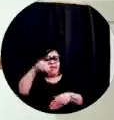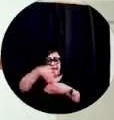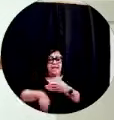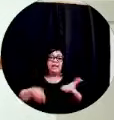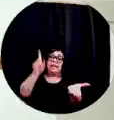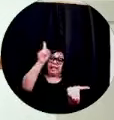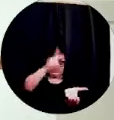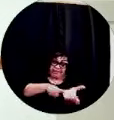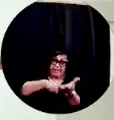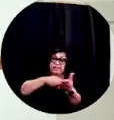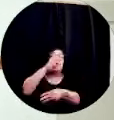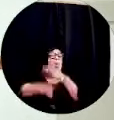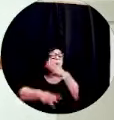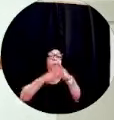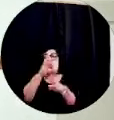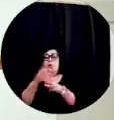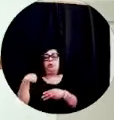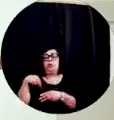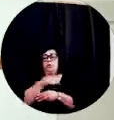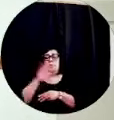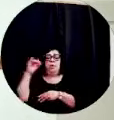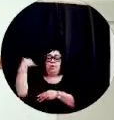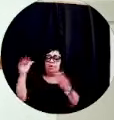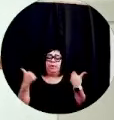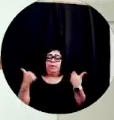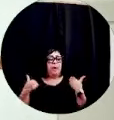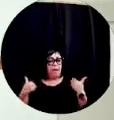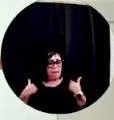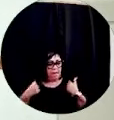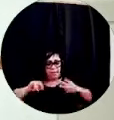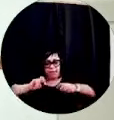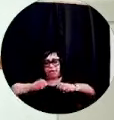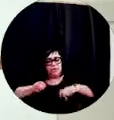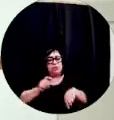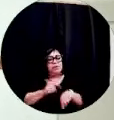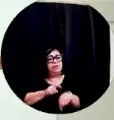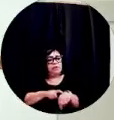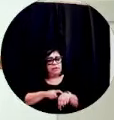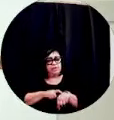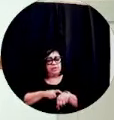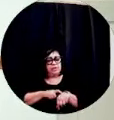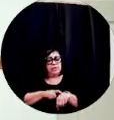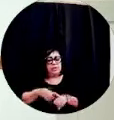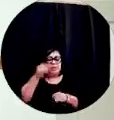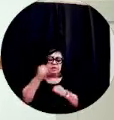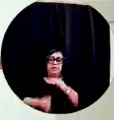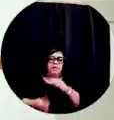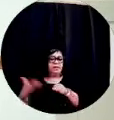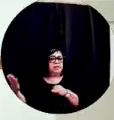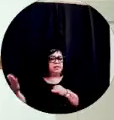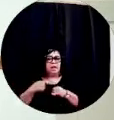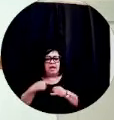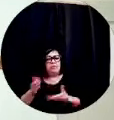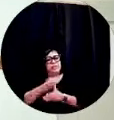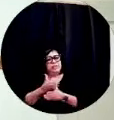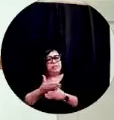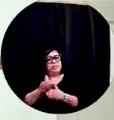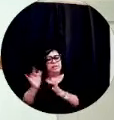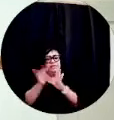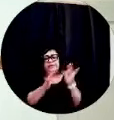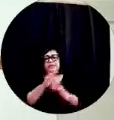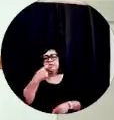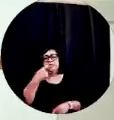world, we will have tribulation. The last thing I would like to share is Jesus said, "I